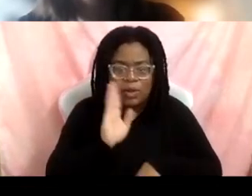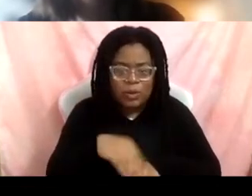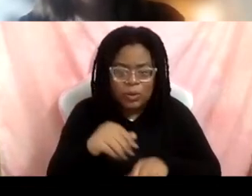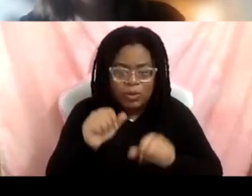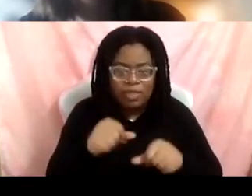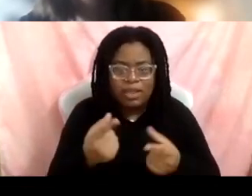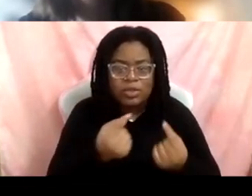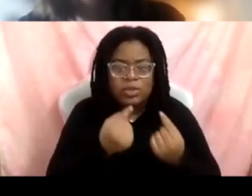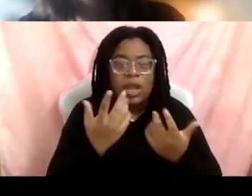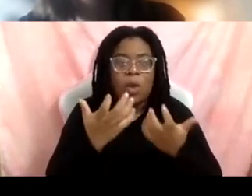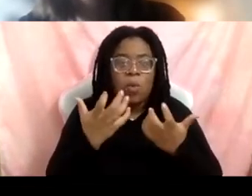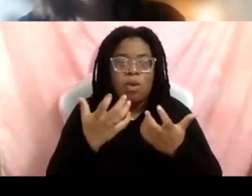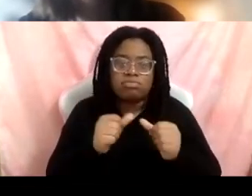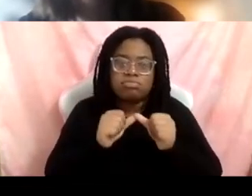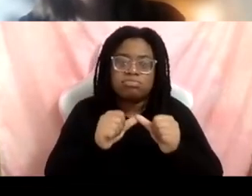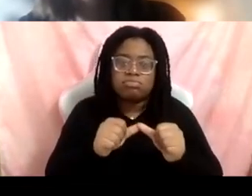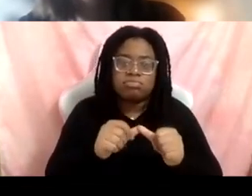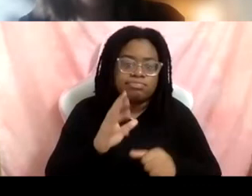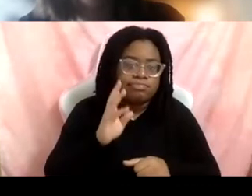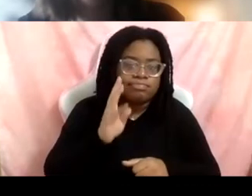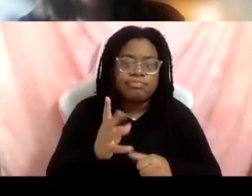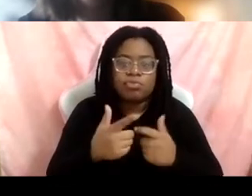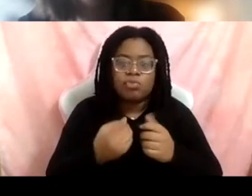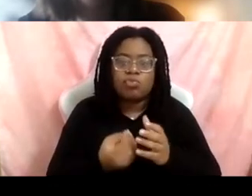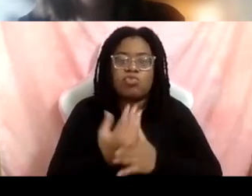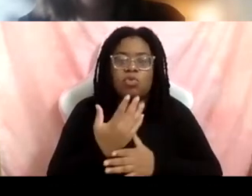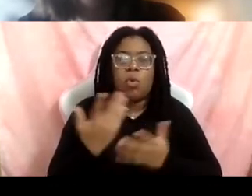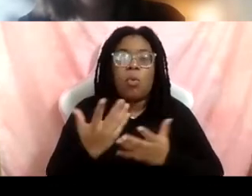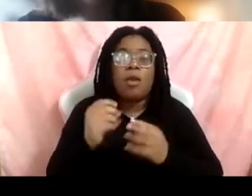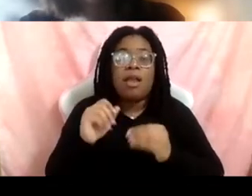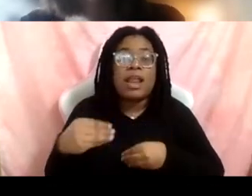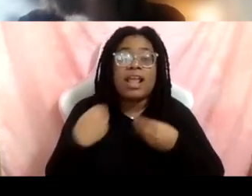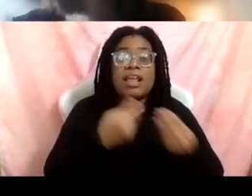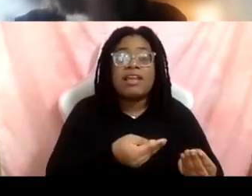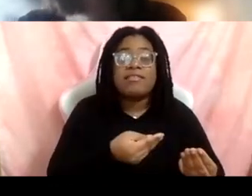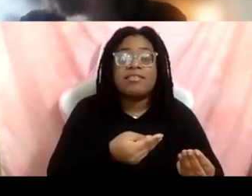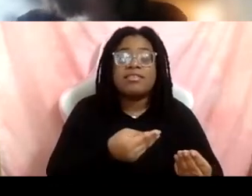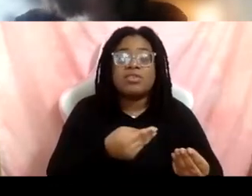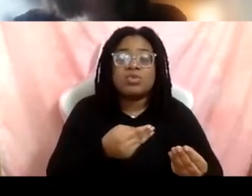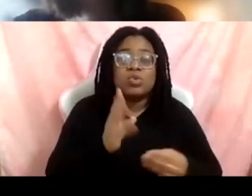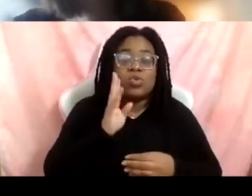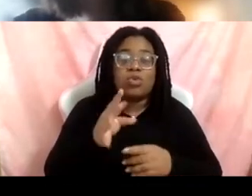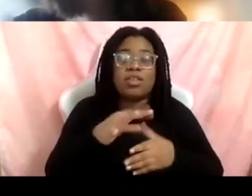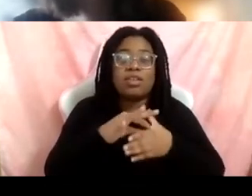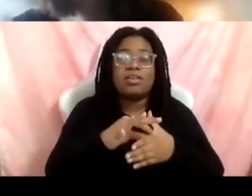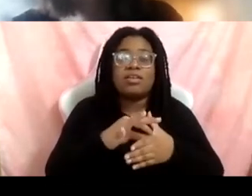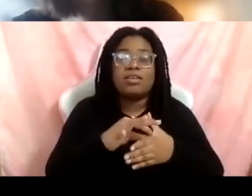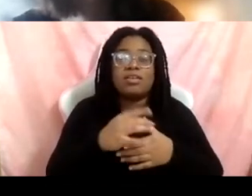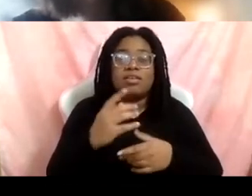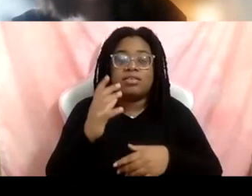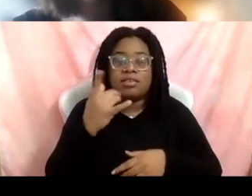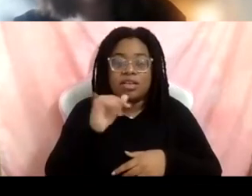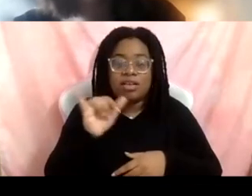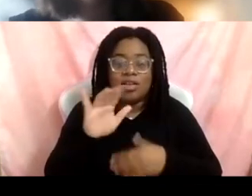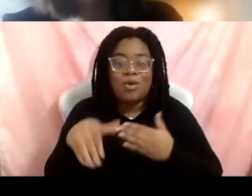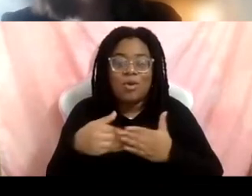to continue to maximize and make them flourish. What can I give to them to create this content, which will ultimately make us all look good, because